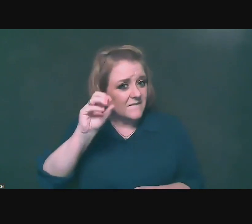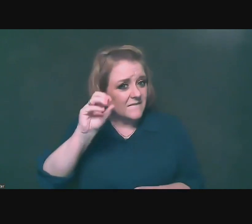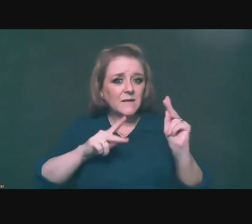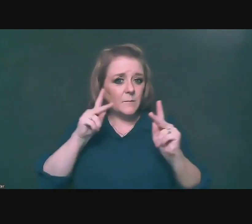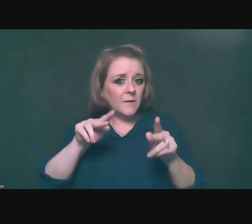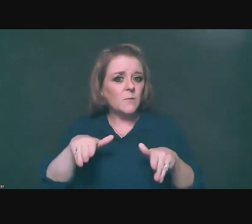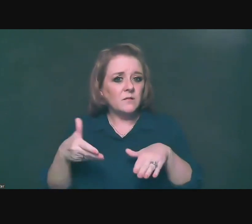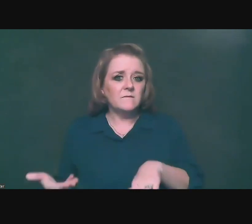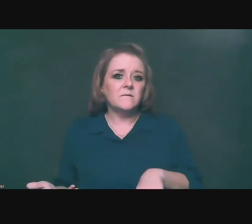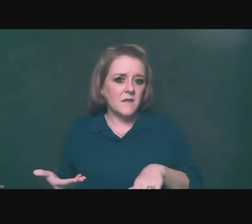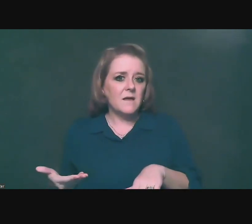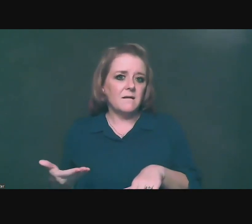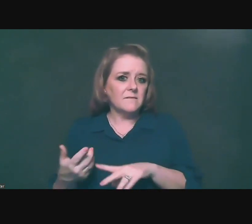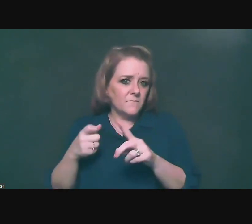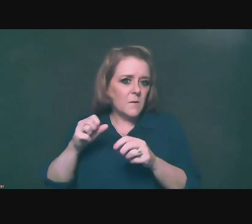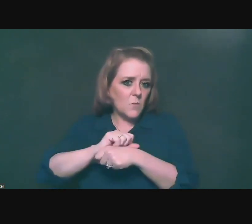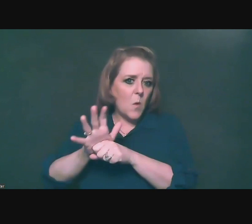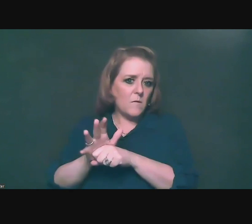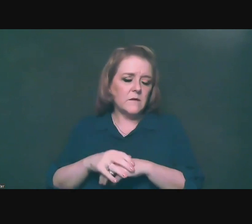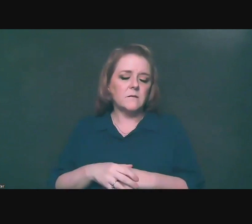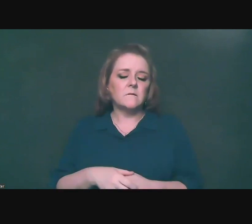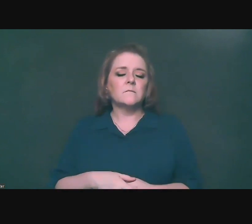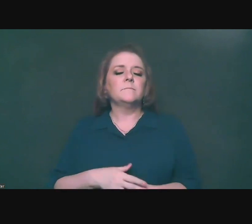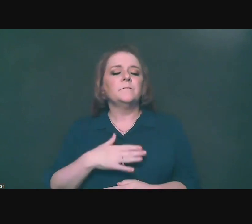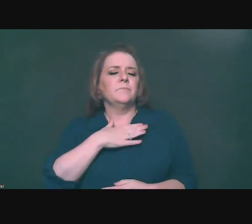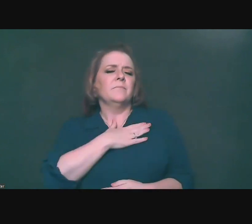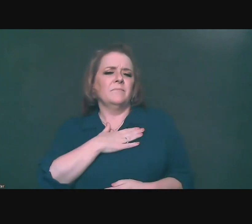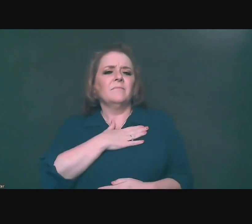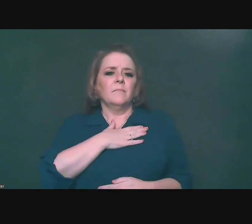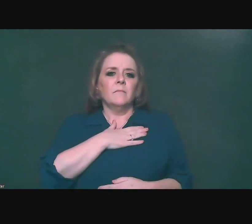our citizens. Let's do our best